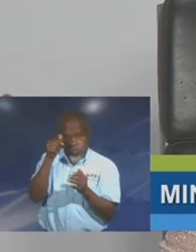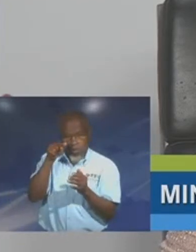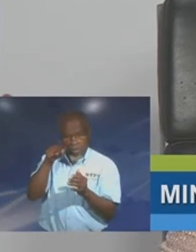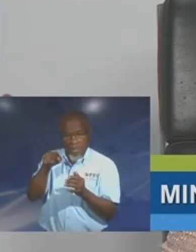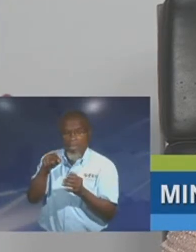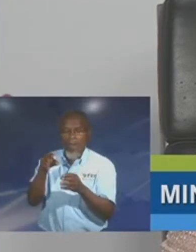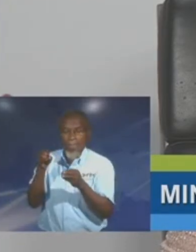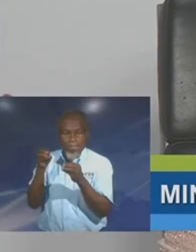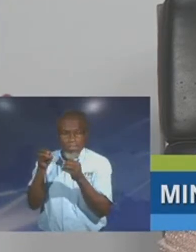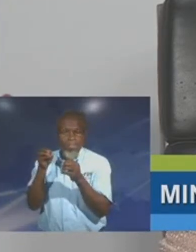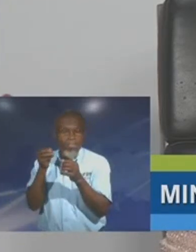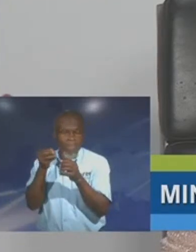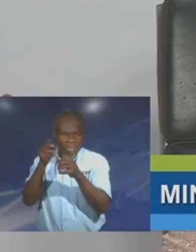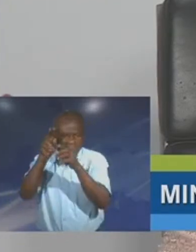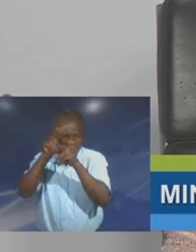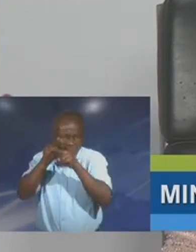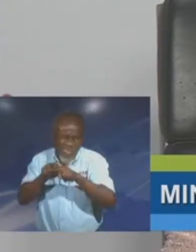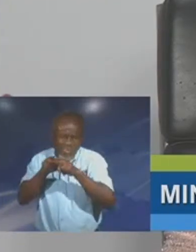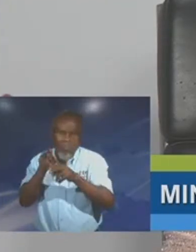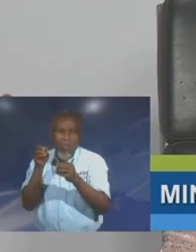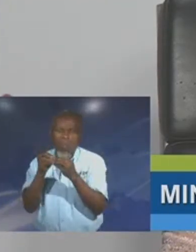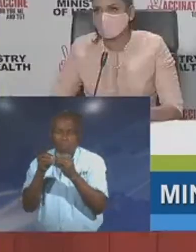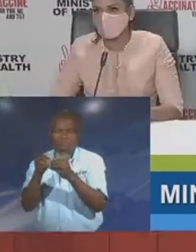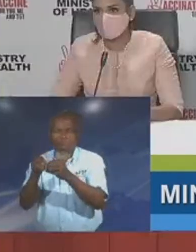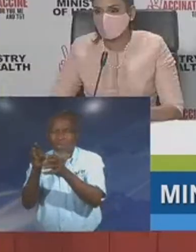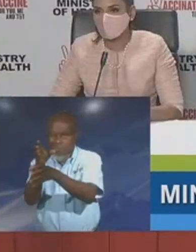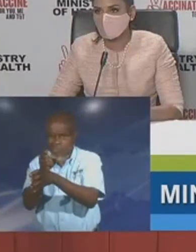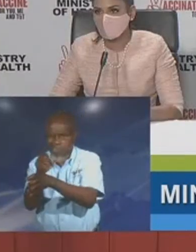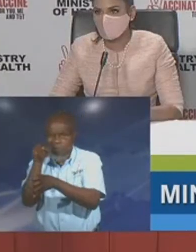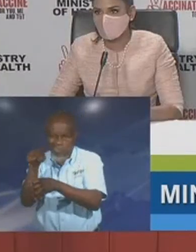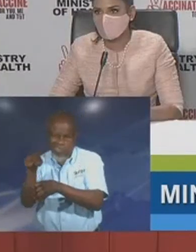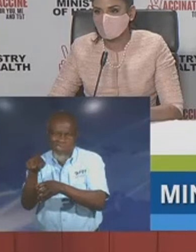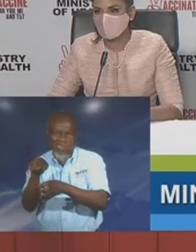care has reached. Thank you.